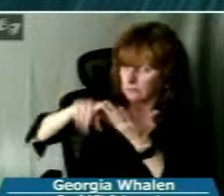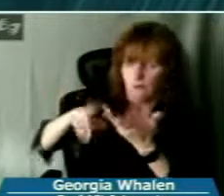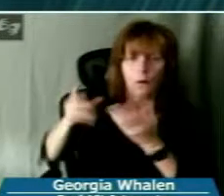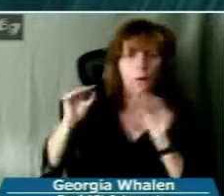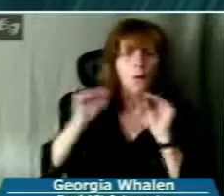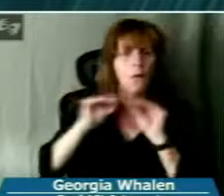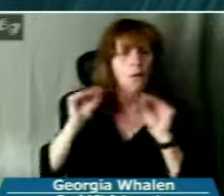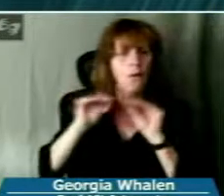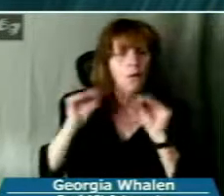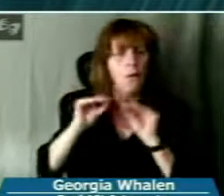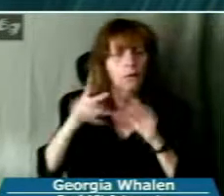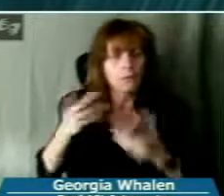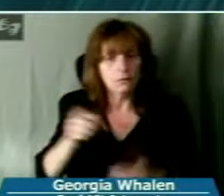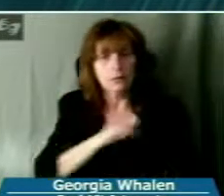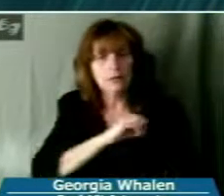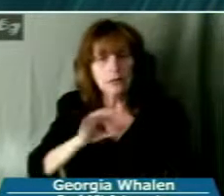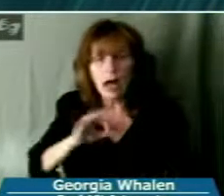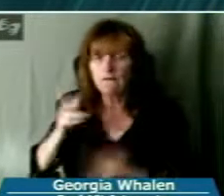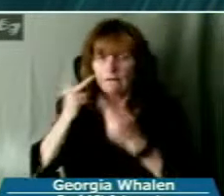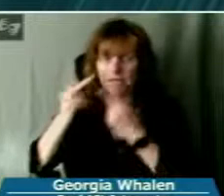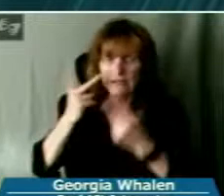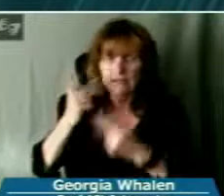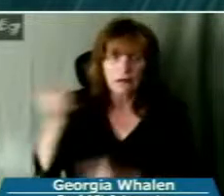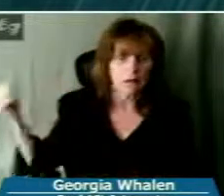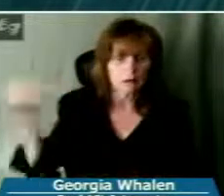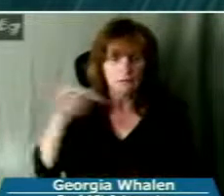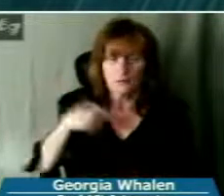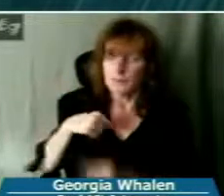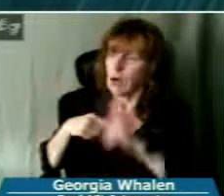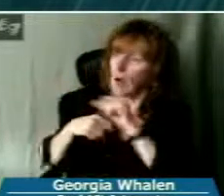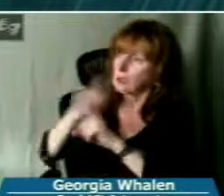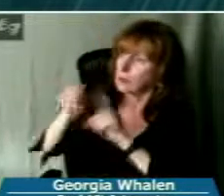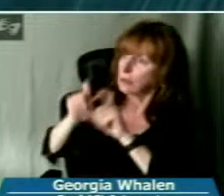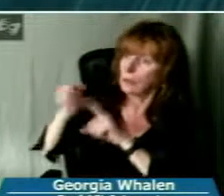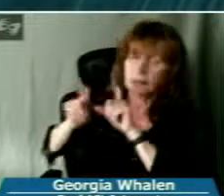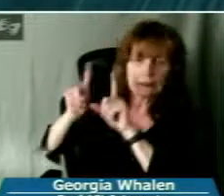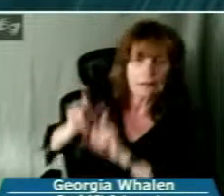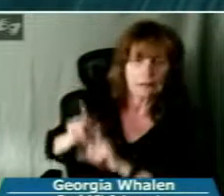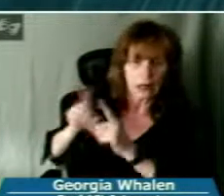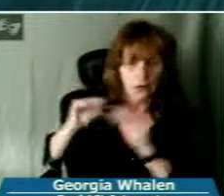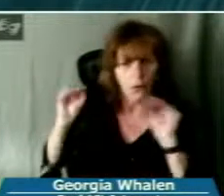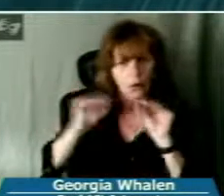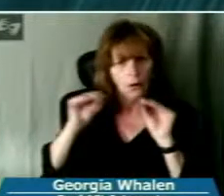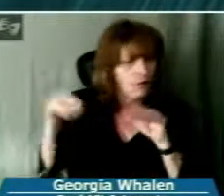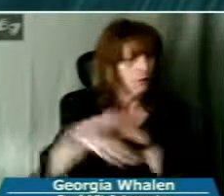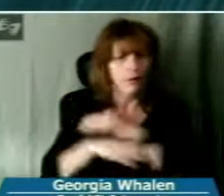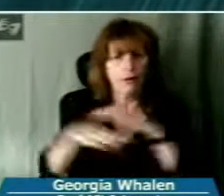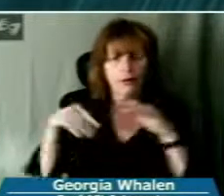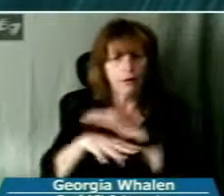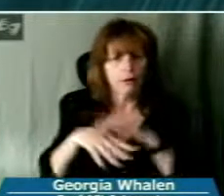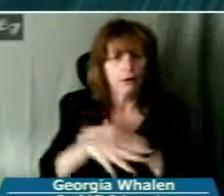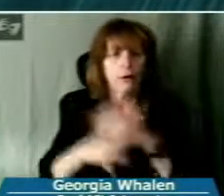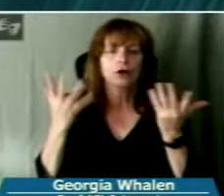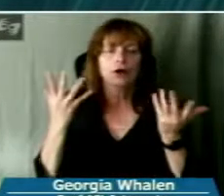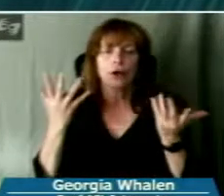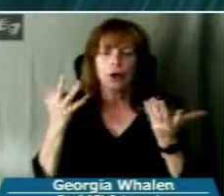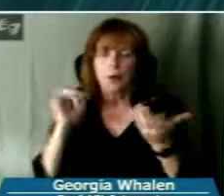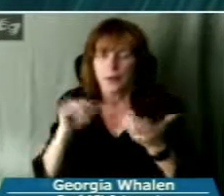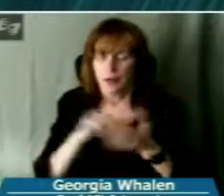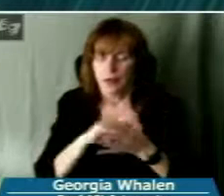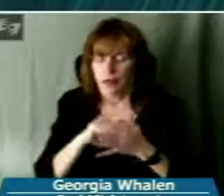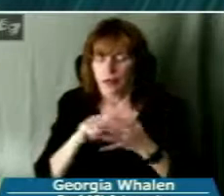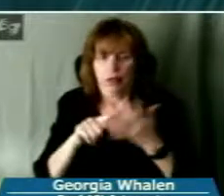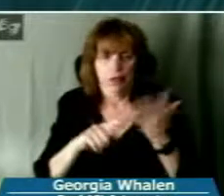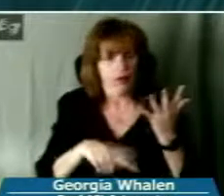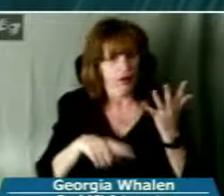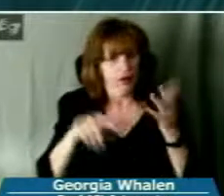of staff or others that may come and go out of the home to make sure that nobody who was symptomatic was coming in and out. So as we went back in and